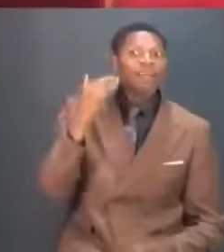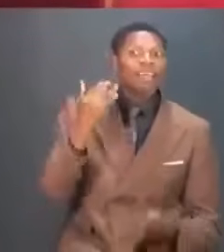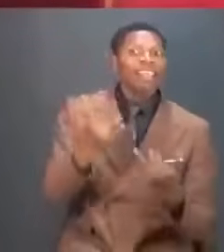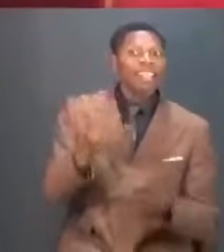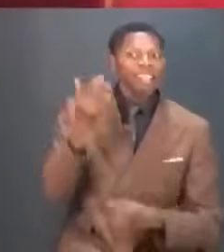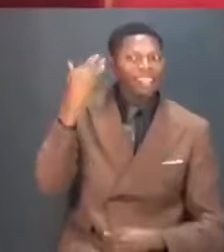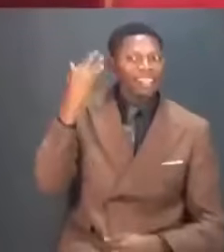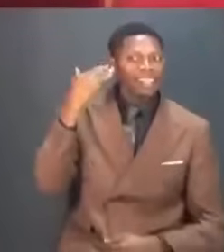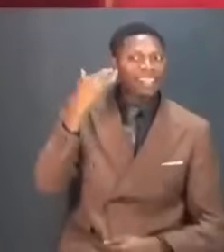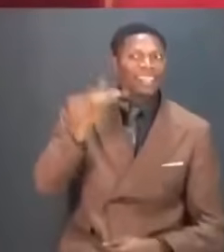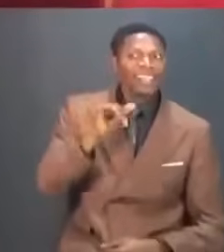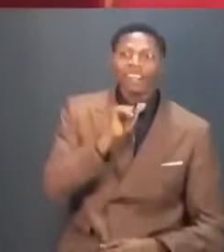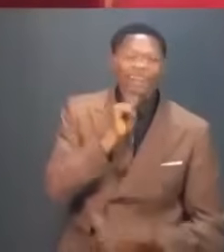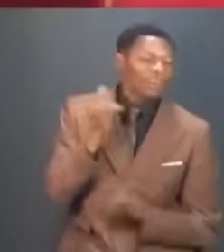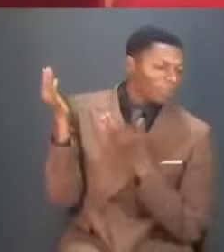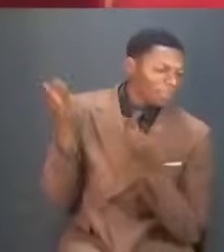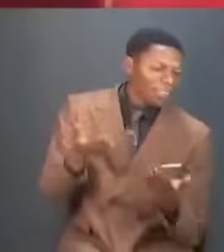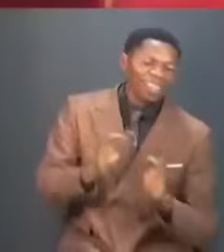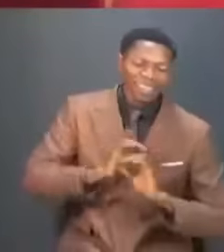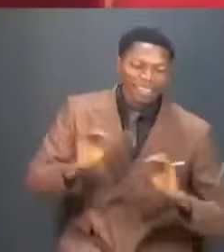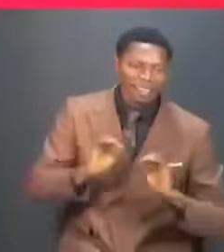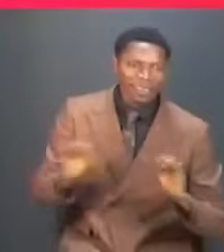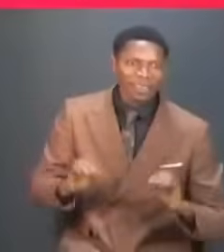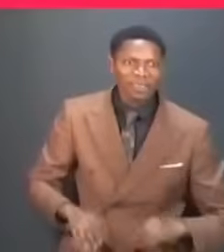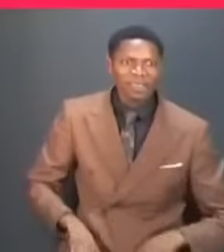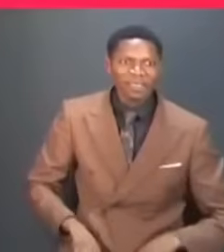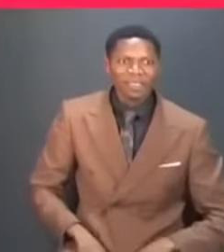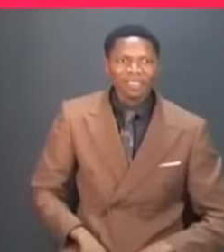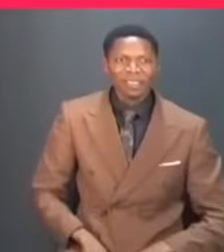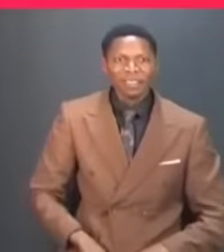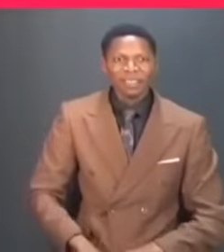past. Don't bring it here. Don't bring it here. Honorable